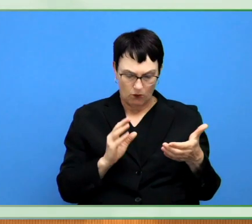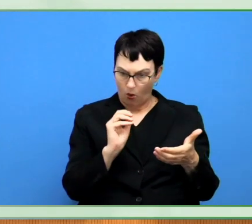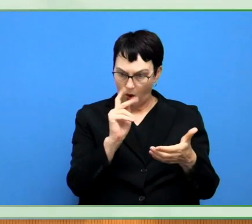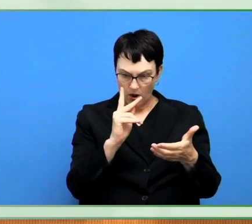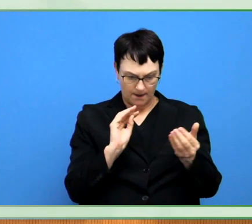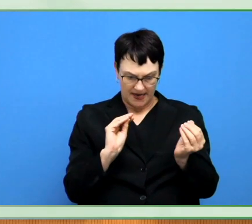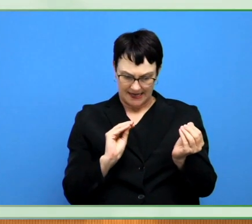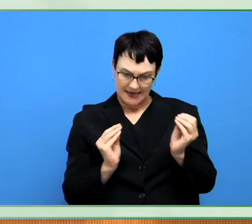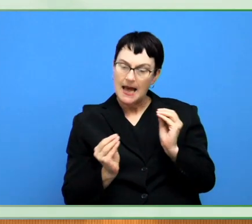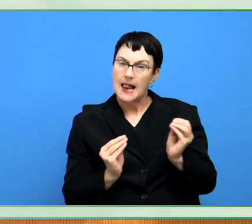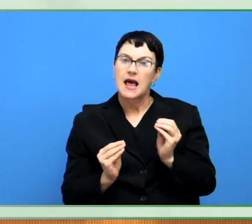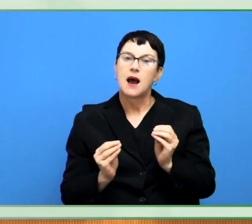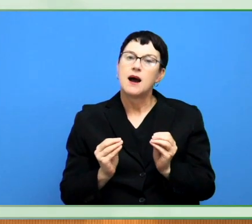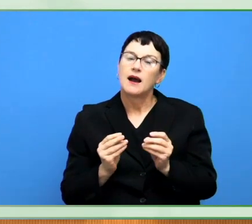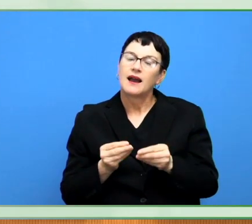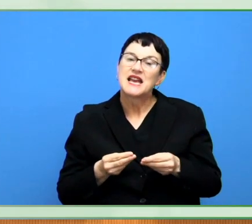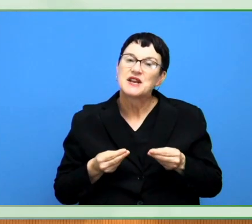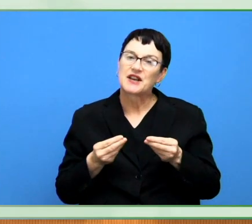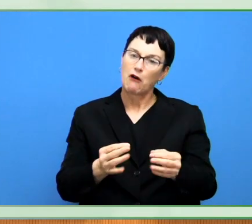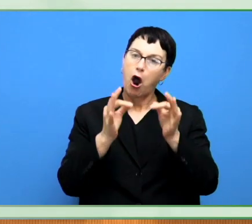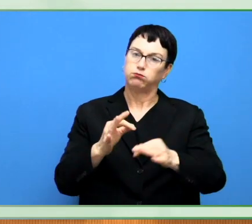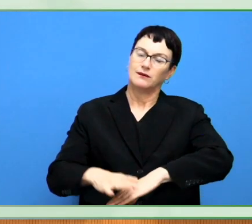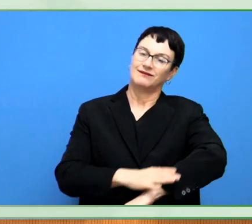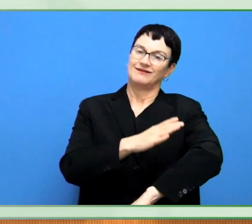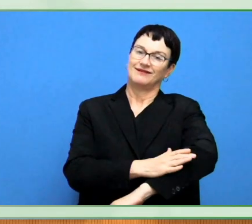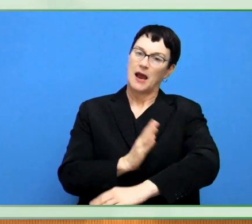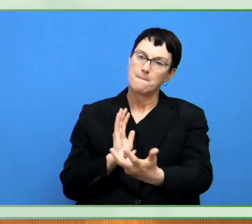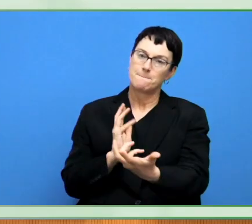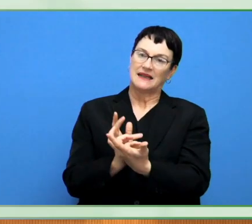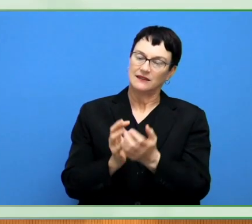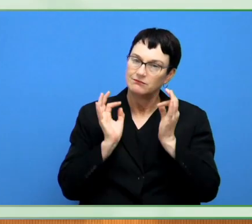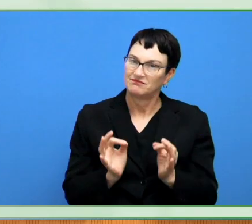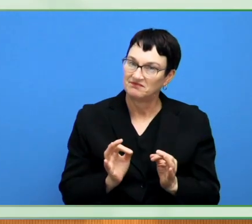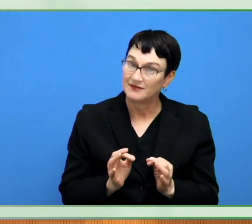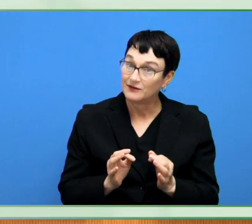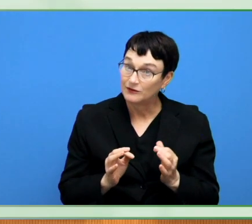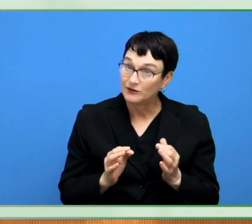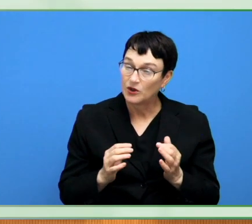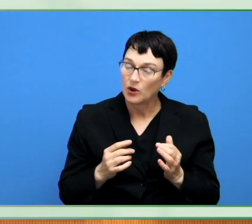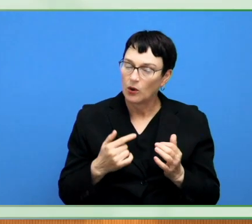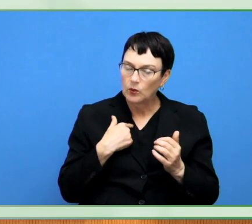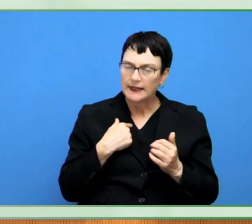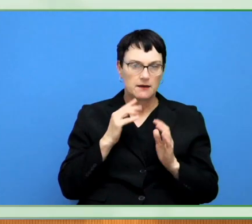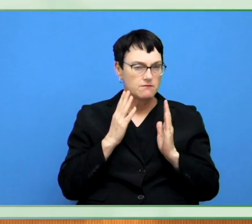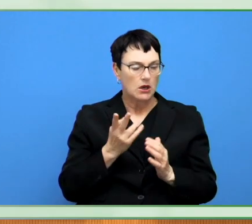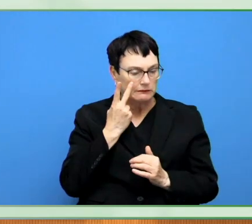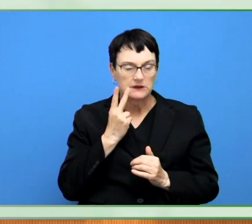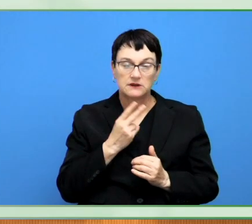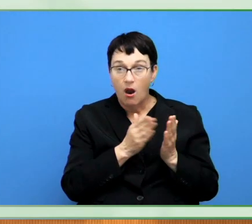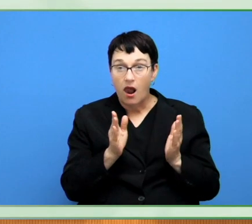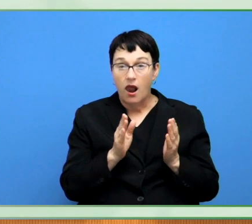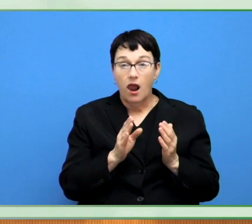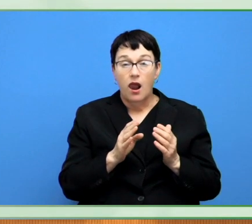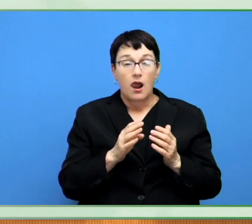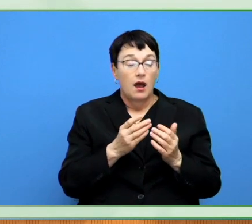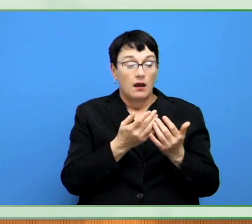course, making sure that each piece is in good quality, is clean, takes a great deal of time and effort. On the